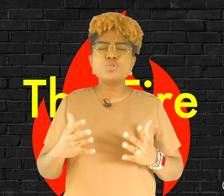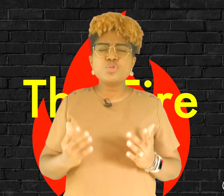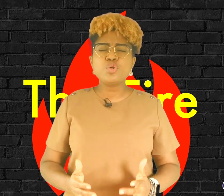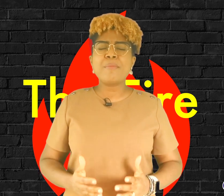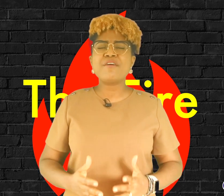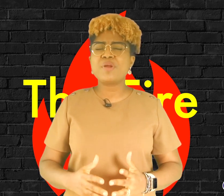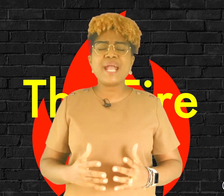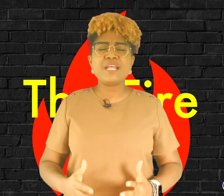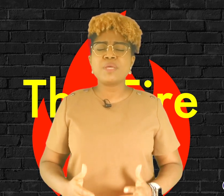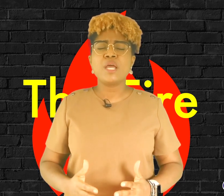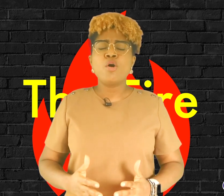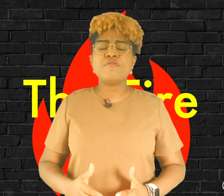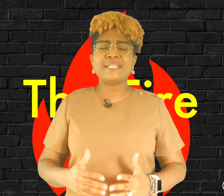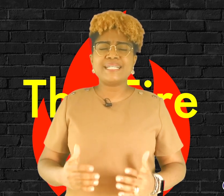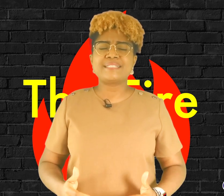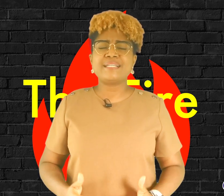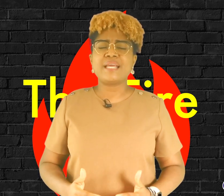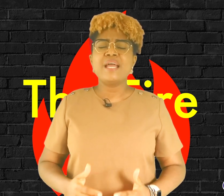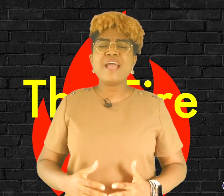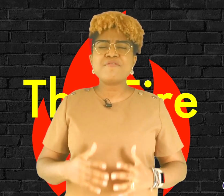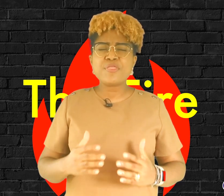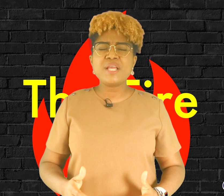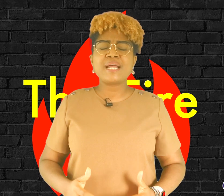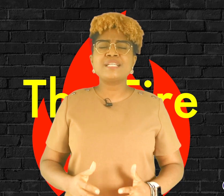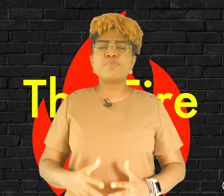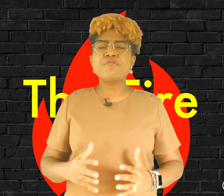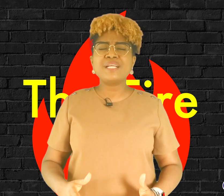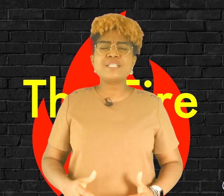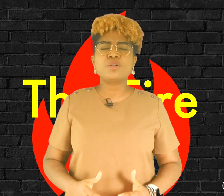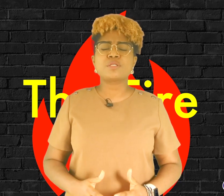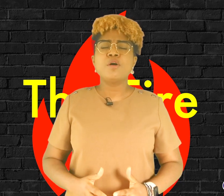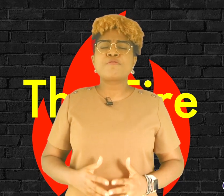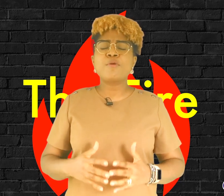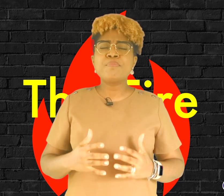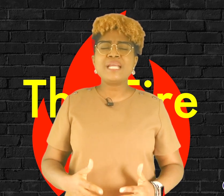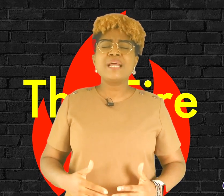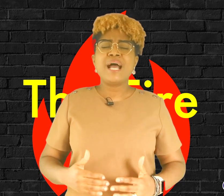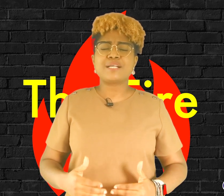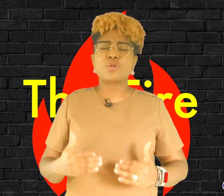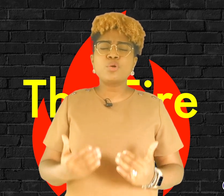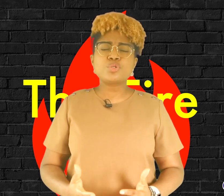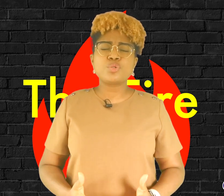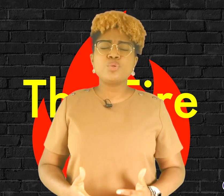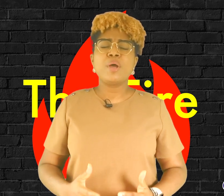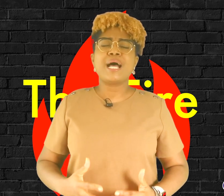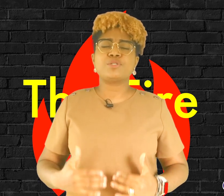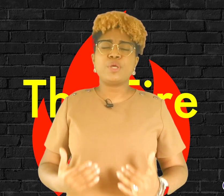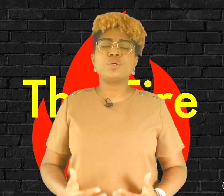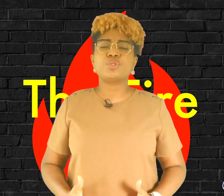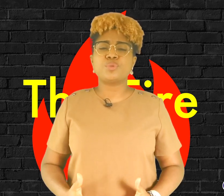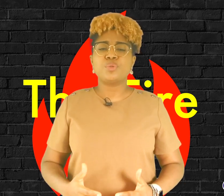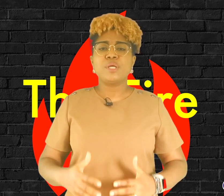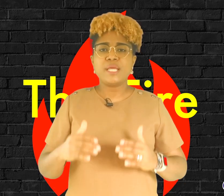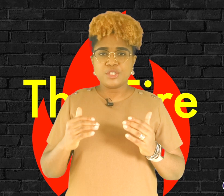and consume every enemy of our destiny, everything that is preventing us from being as close to you as